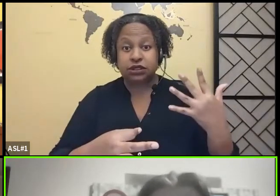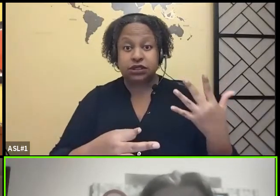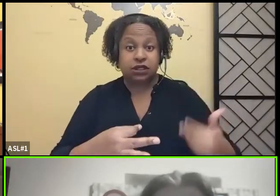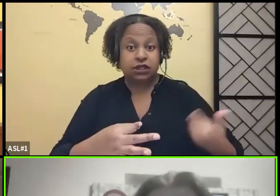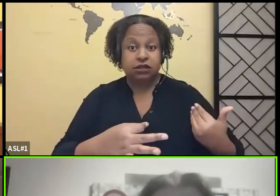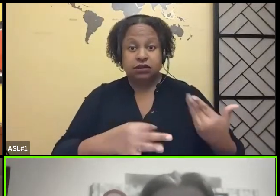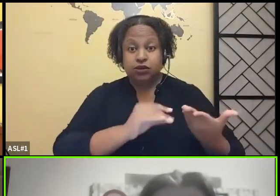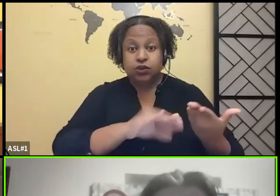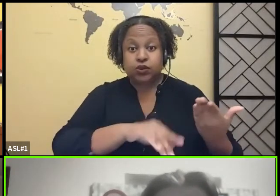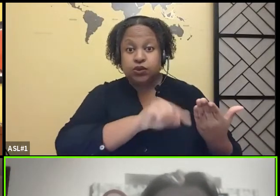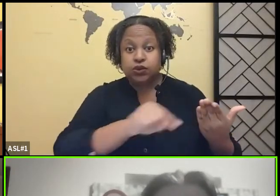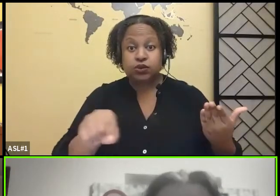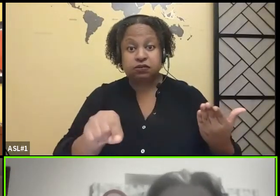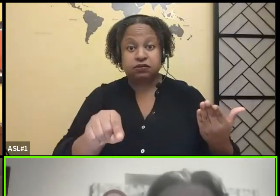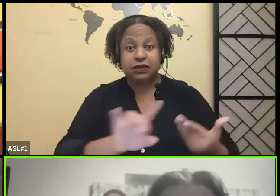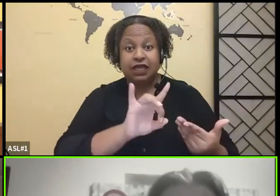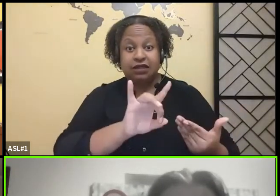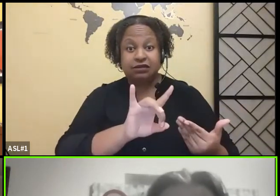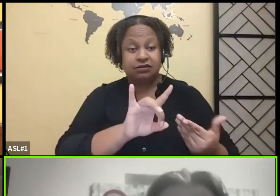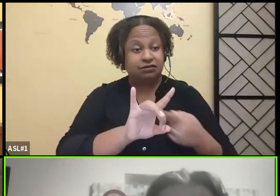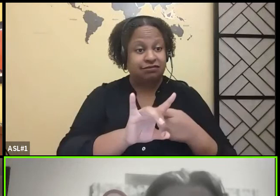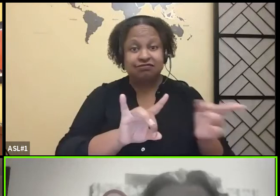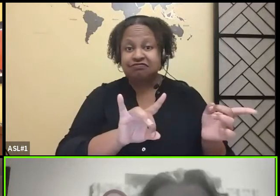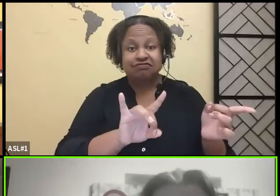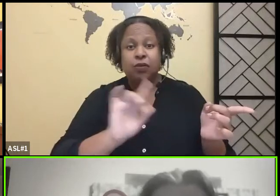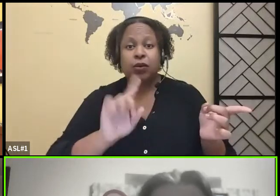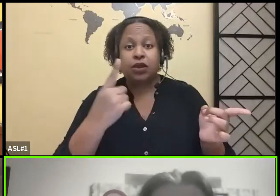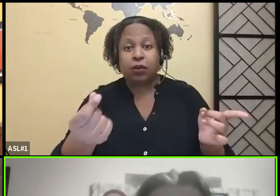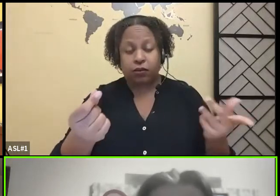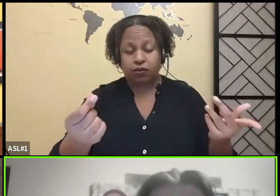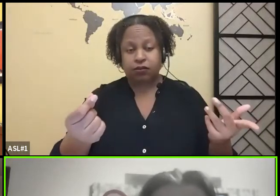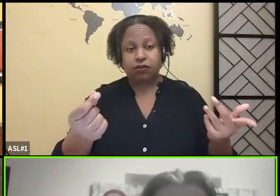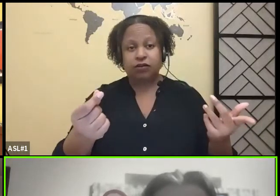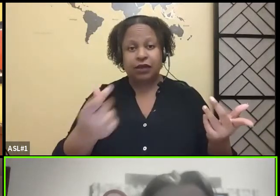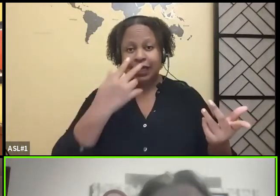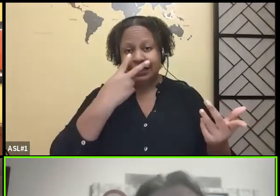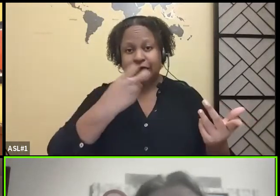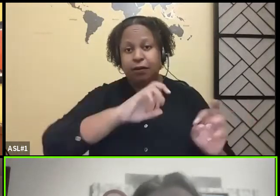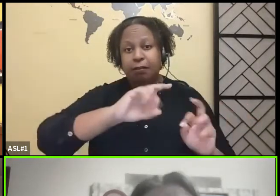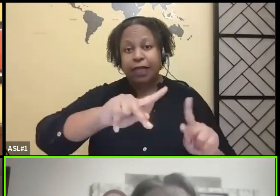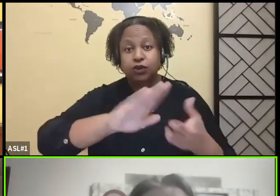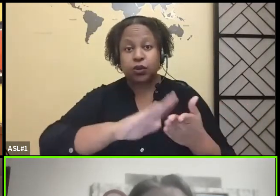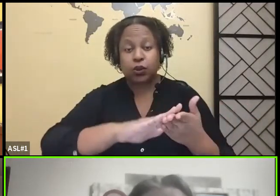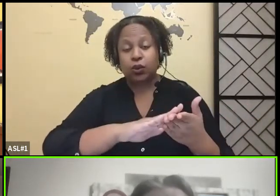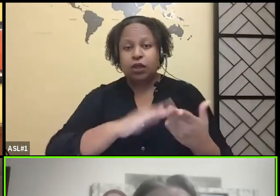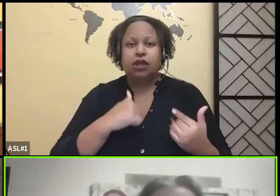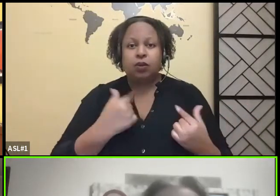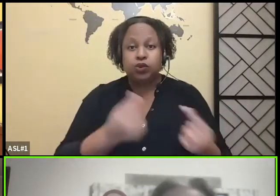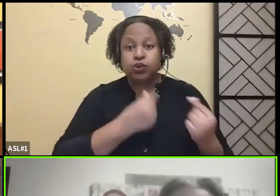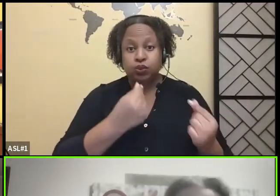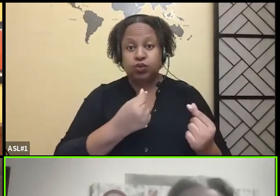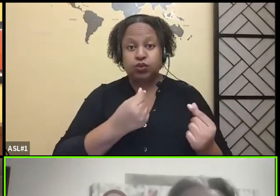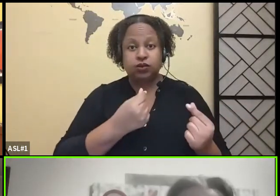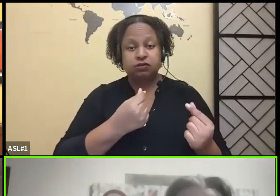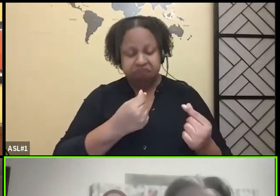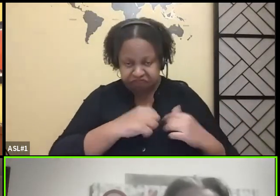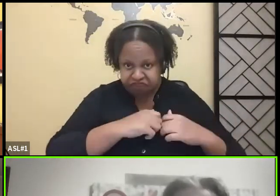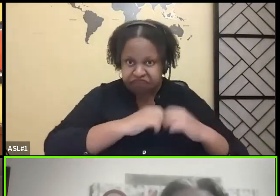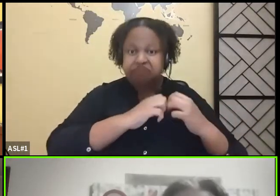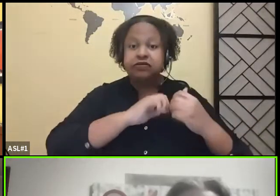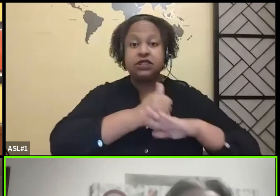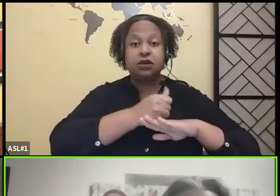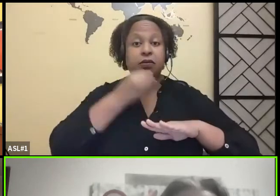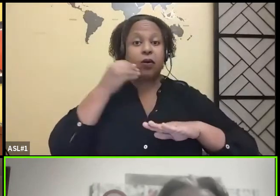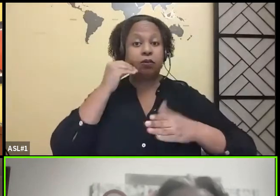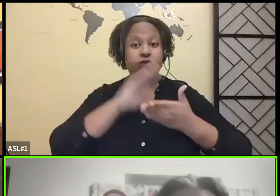anywhere this year. We'll just go with that. I don't think they're going back. So what do we do? You know, to me, when you